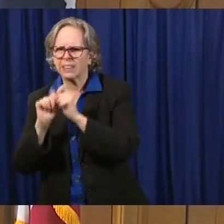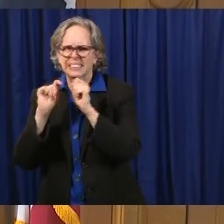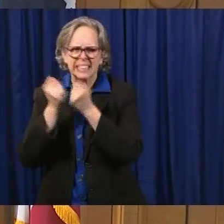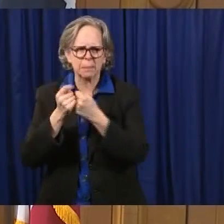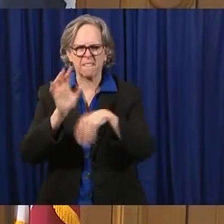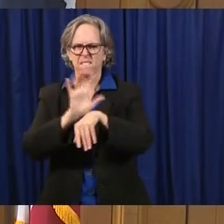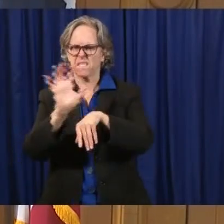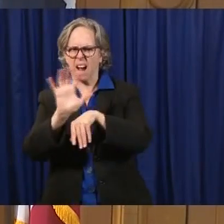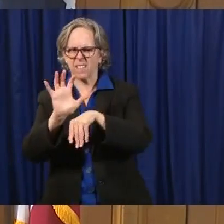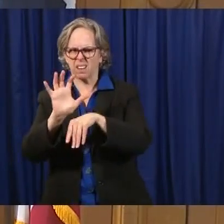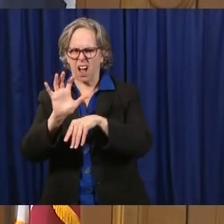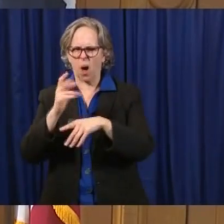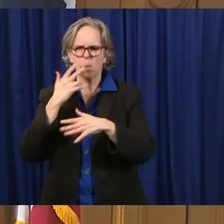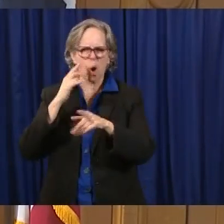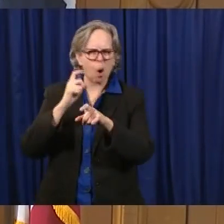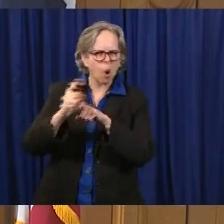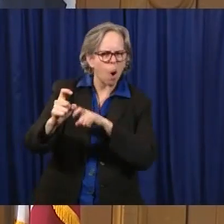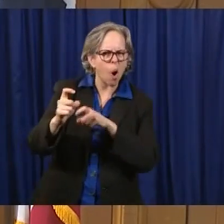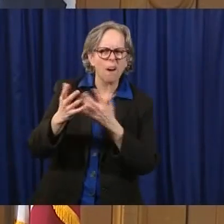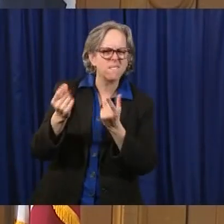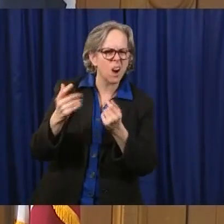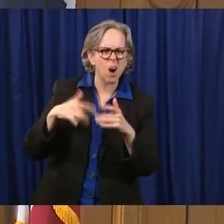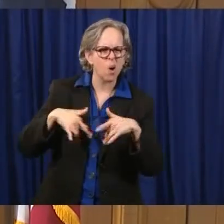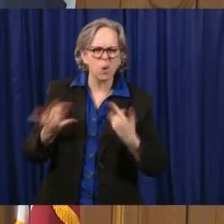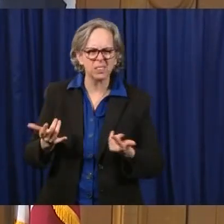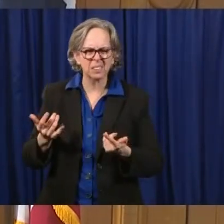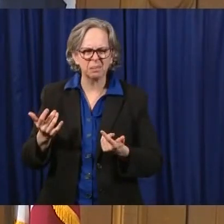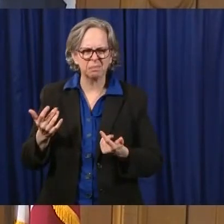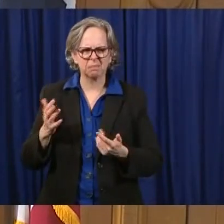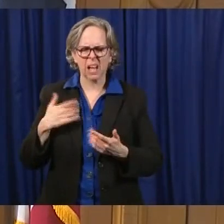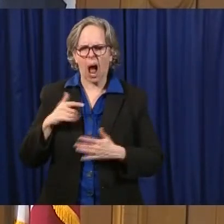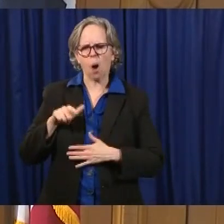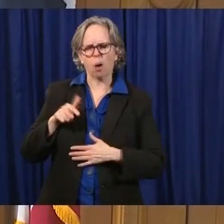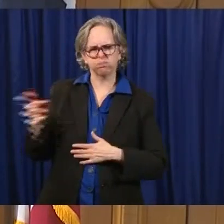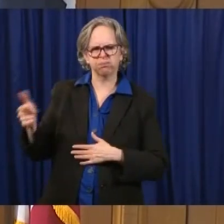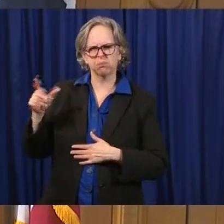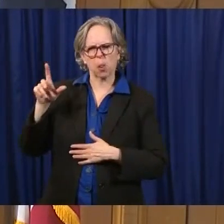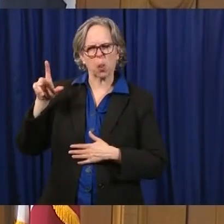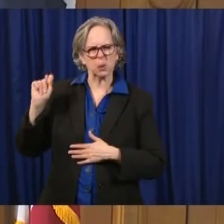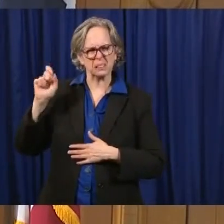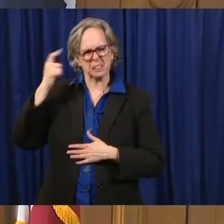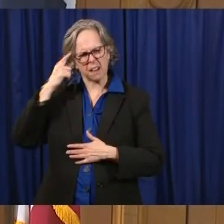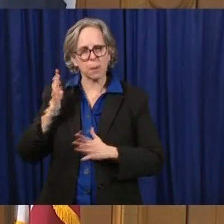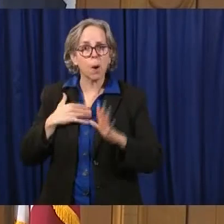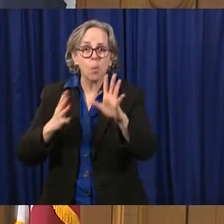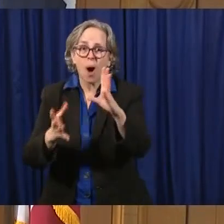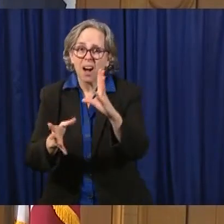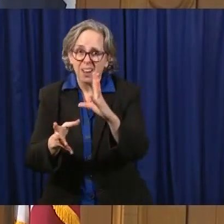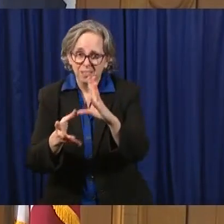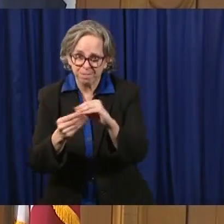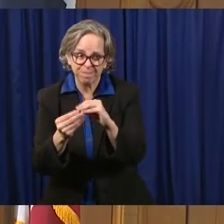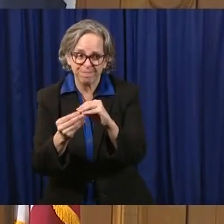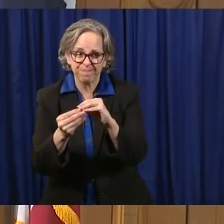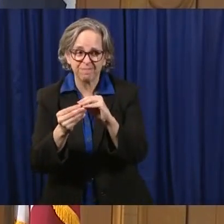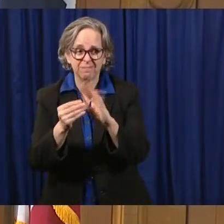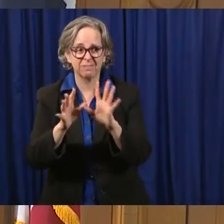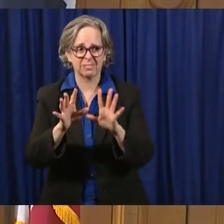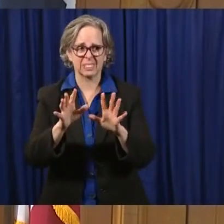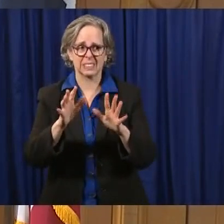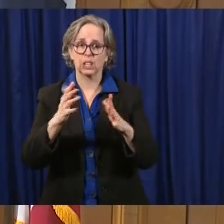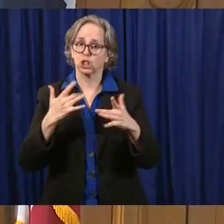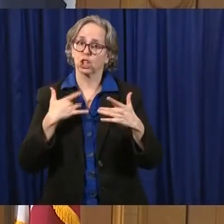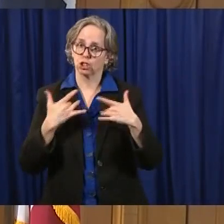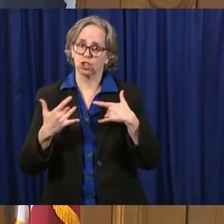today. So I'll refer it to the Lieutenant Governor, but let me just say this is something that is very concerning. It's